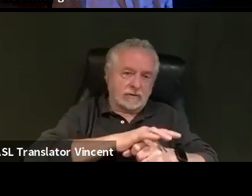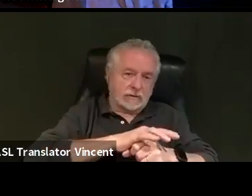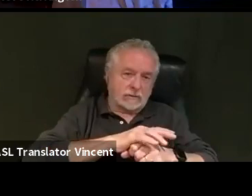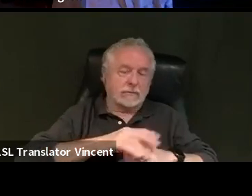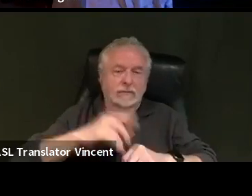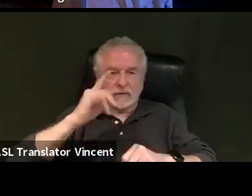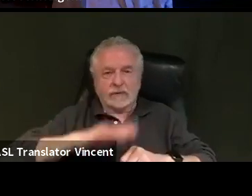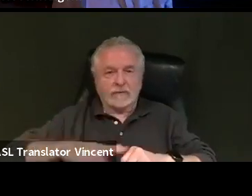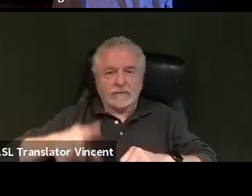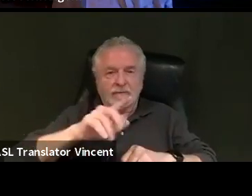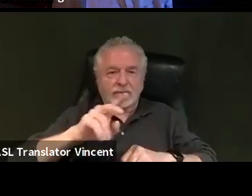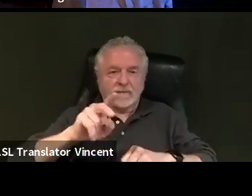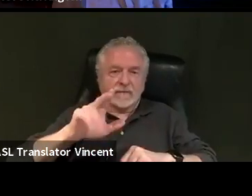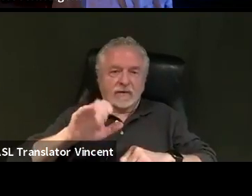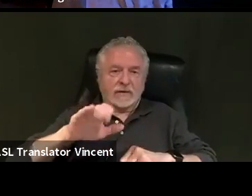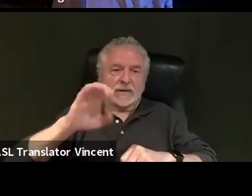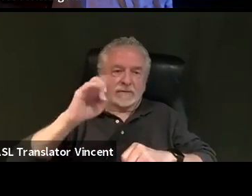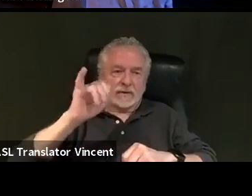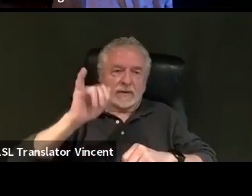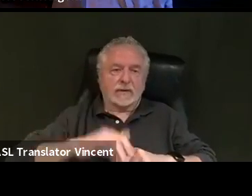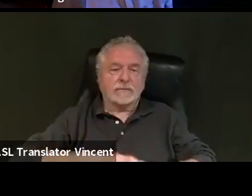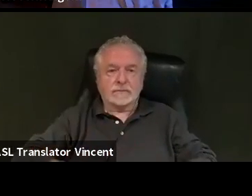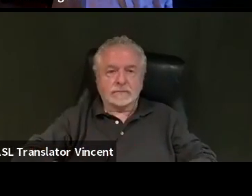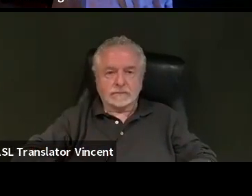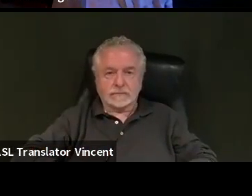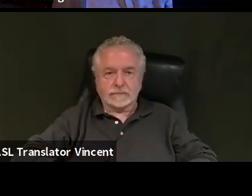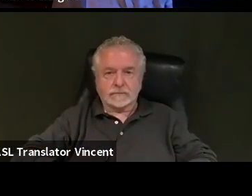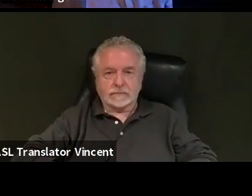broadly for variants, just to add to what my colleagues are saying.